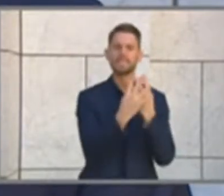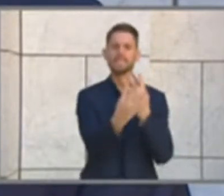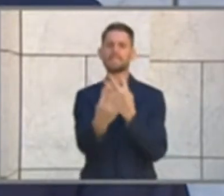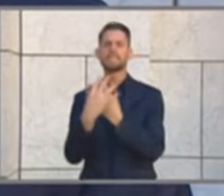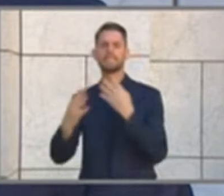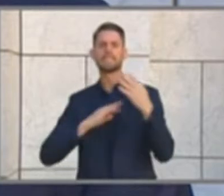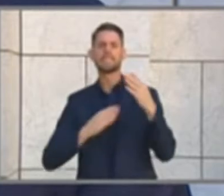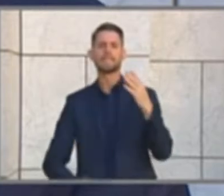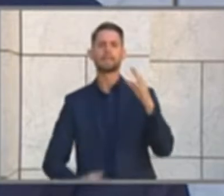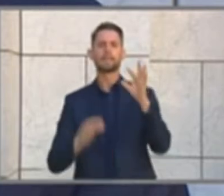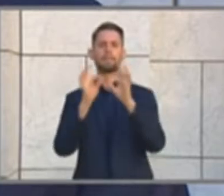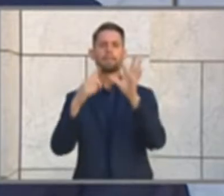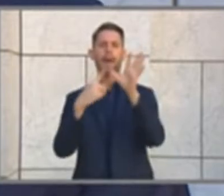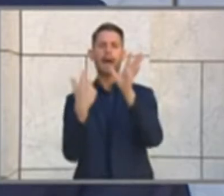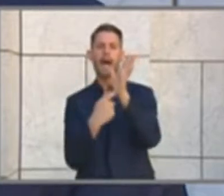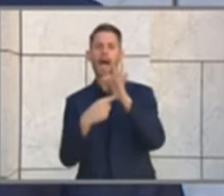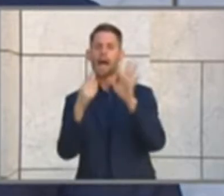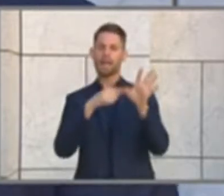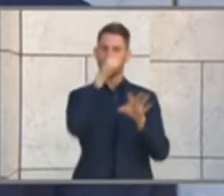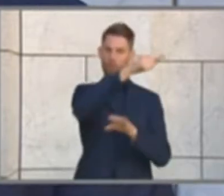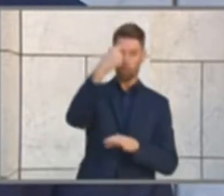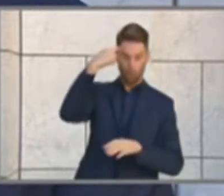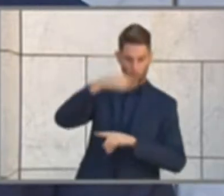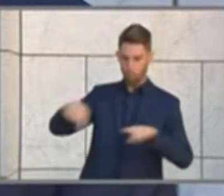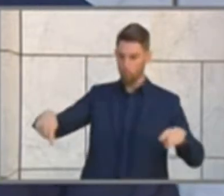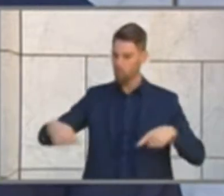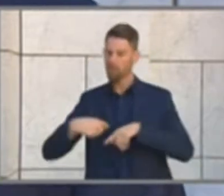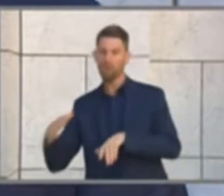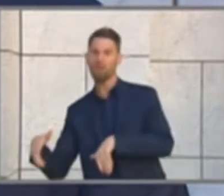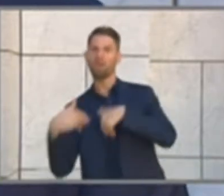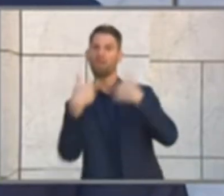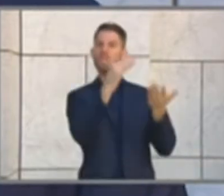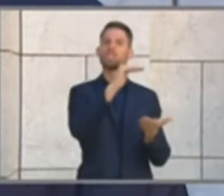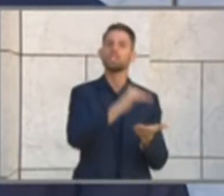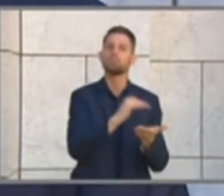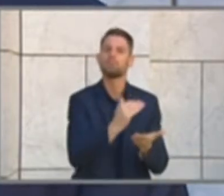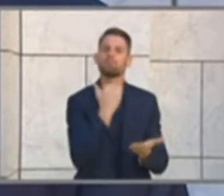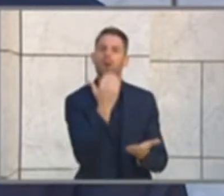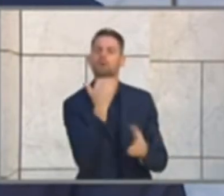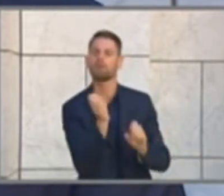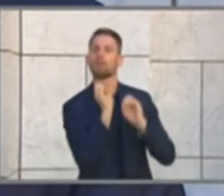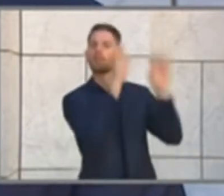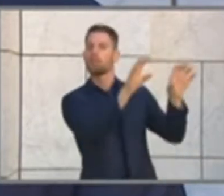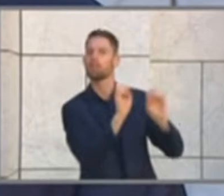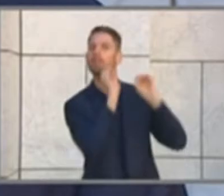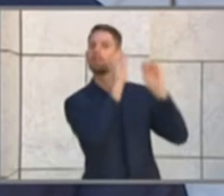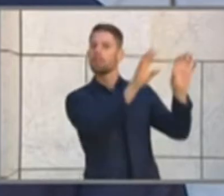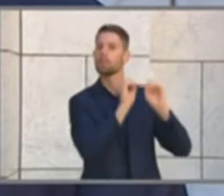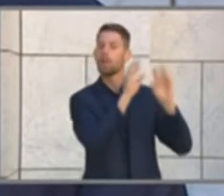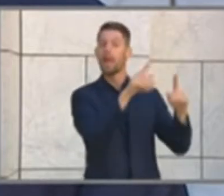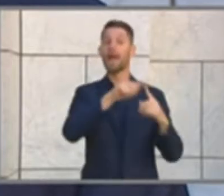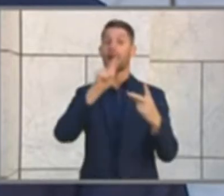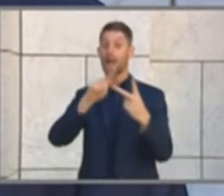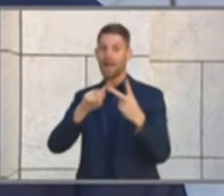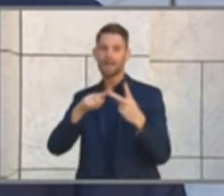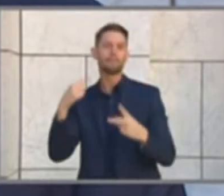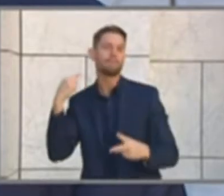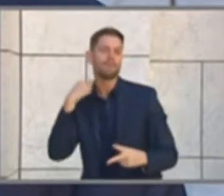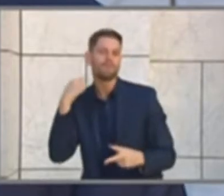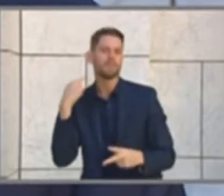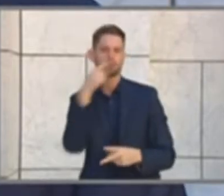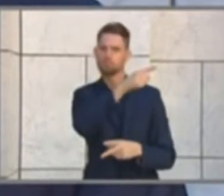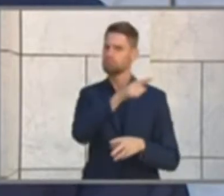the what is effectively the administration around beef exports to China, and